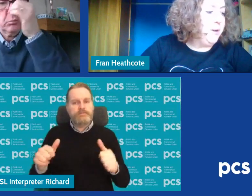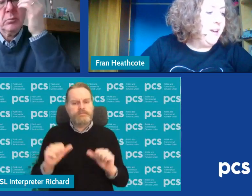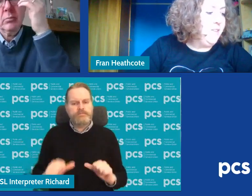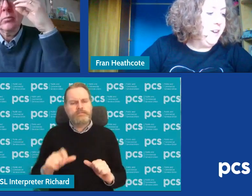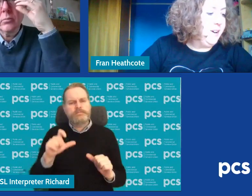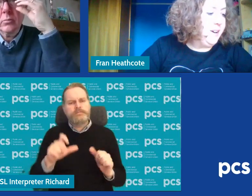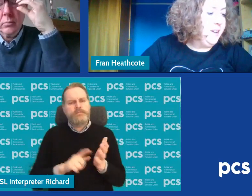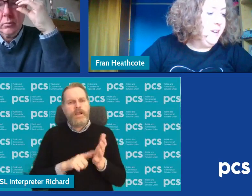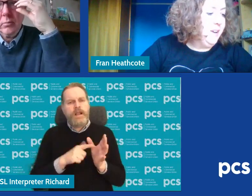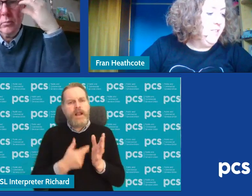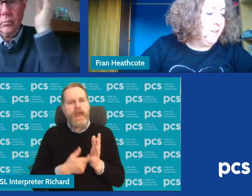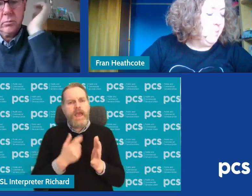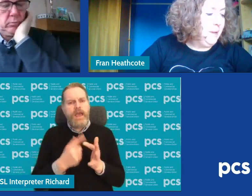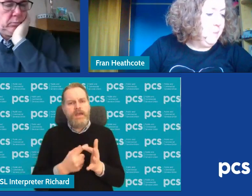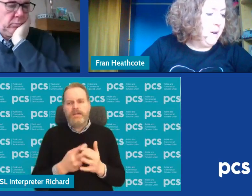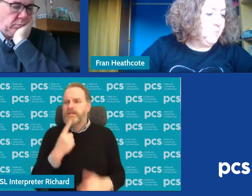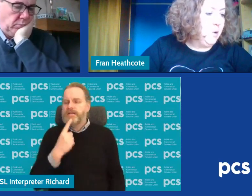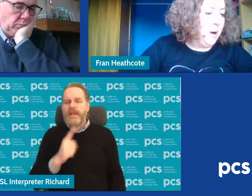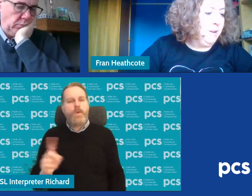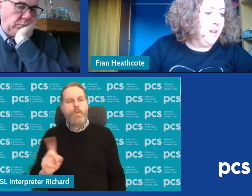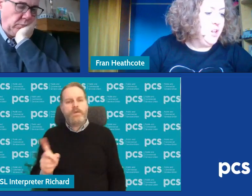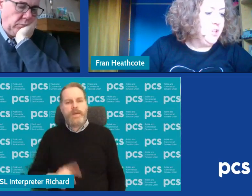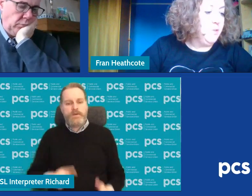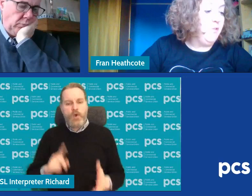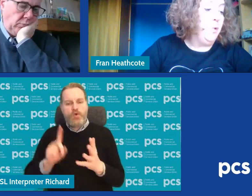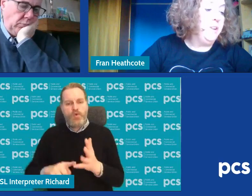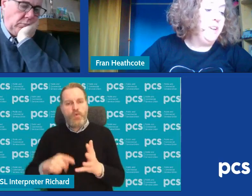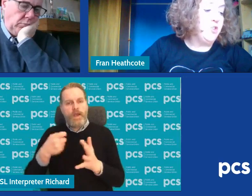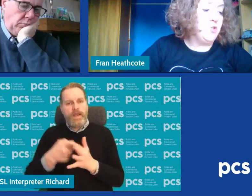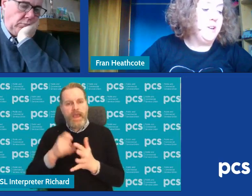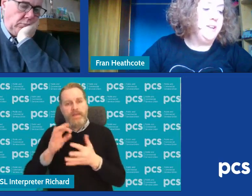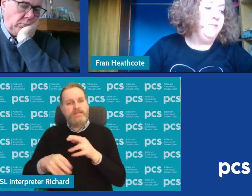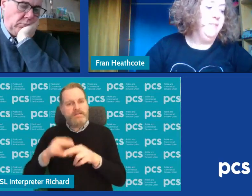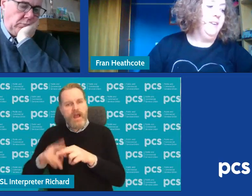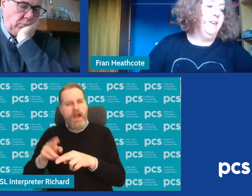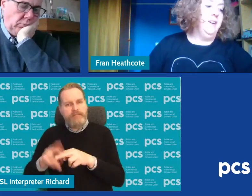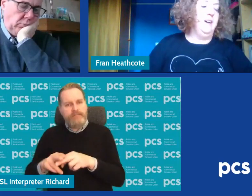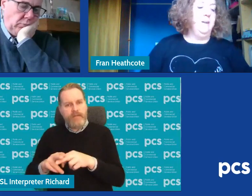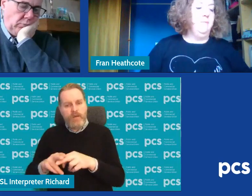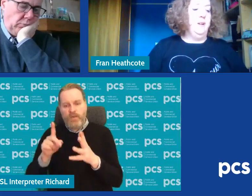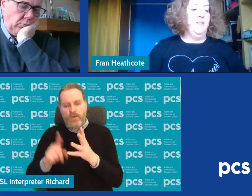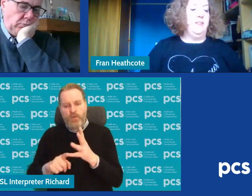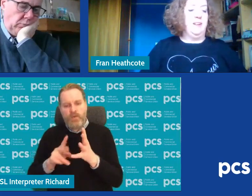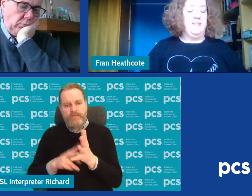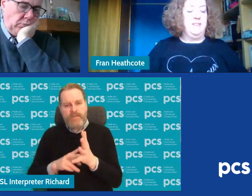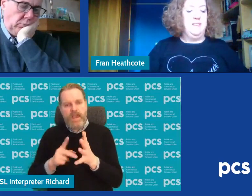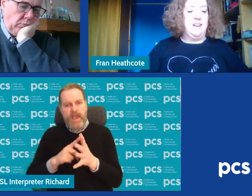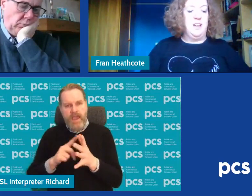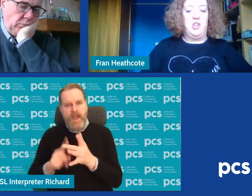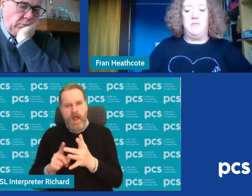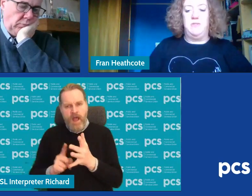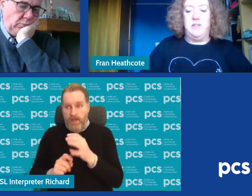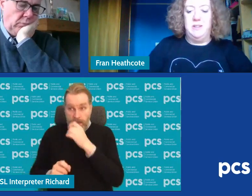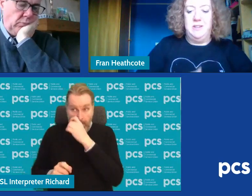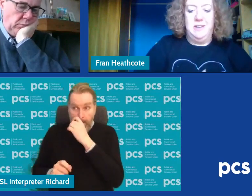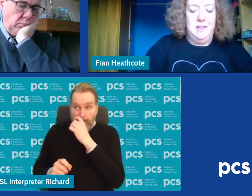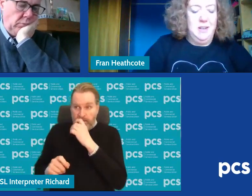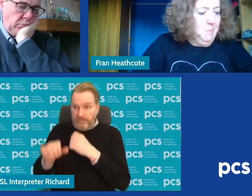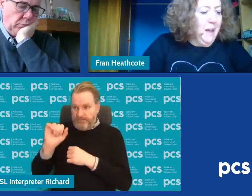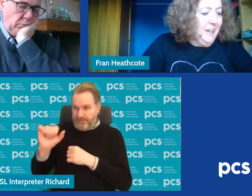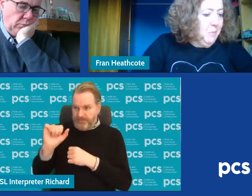from UKVI to complete passport applications with 4 days training? And I think that's an indication of